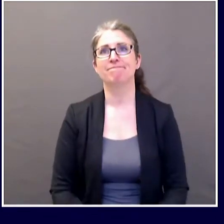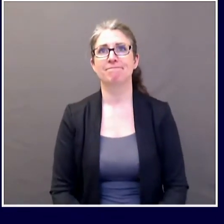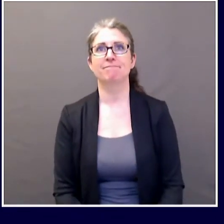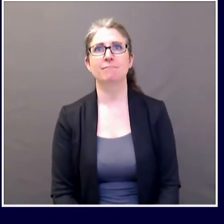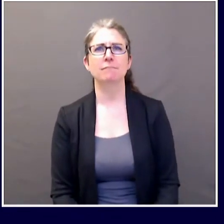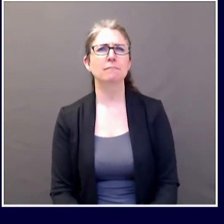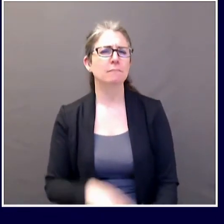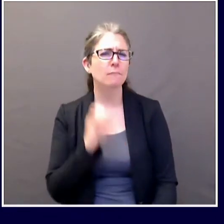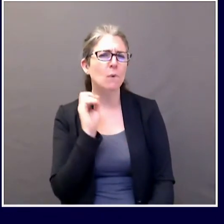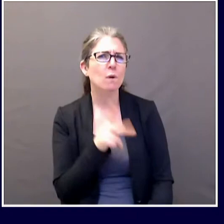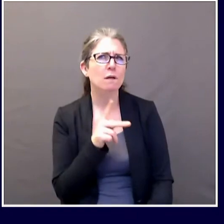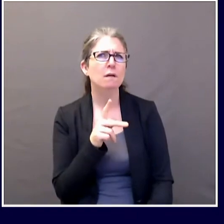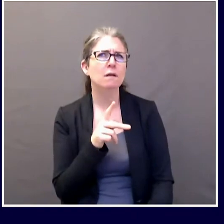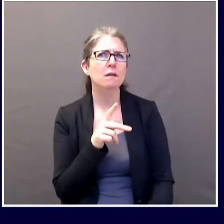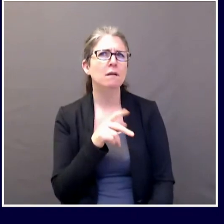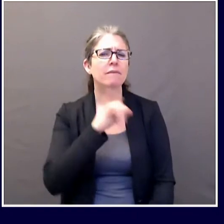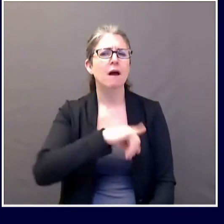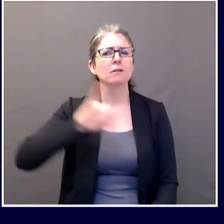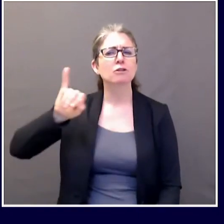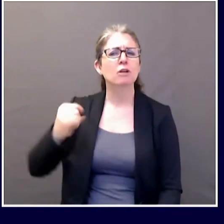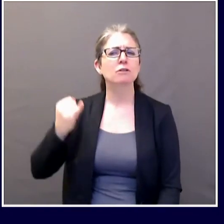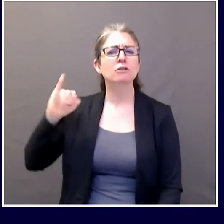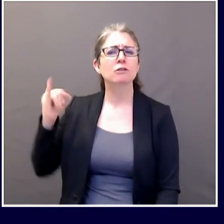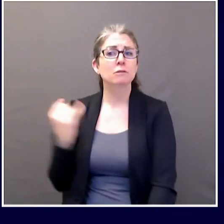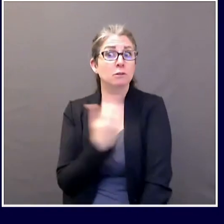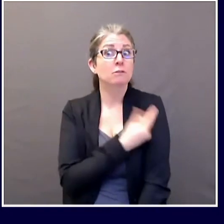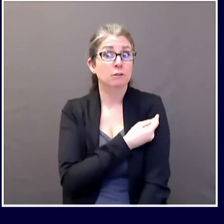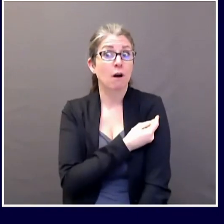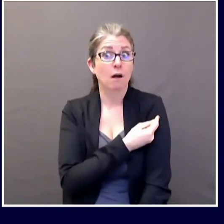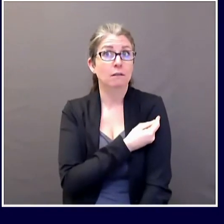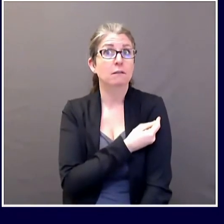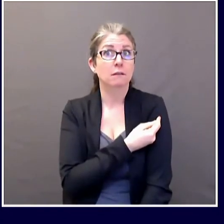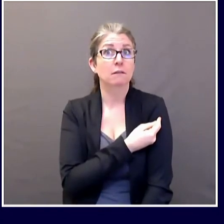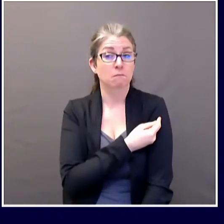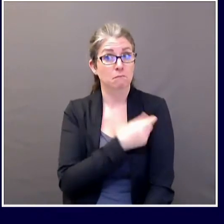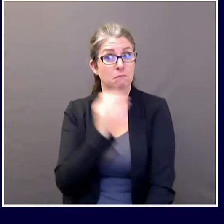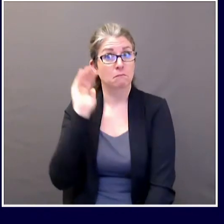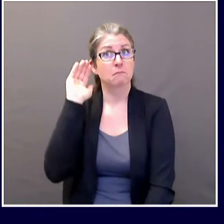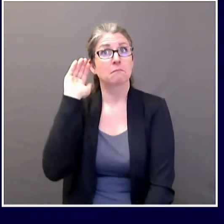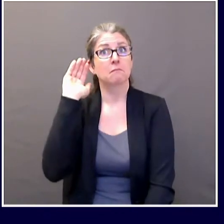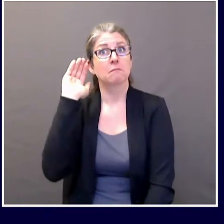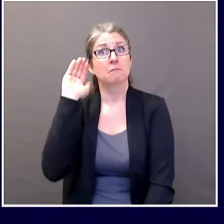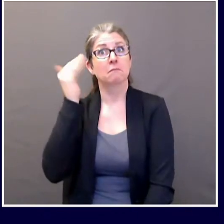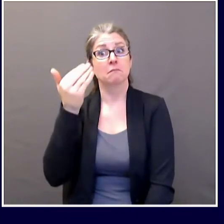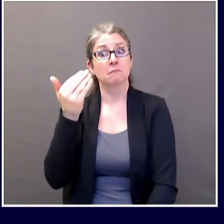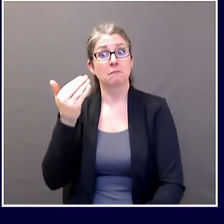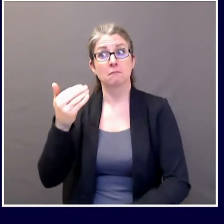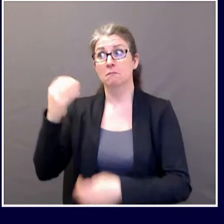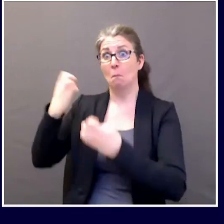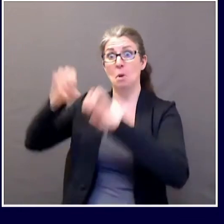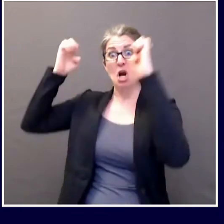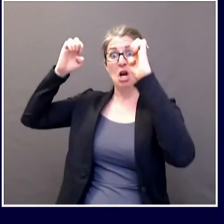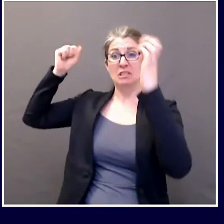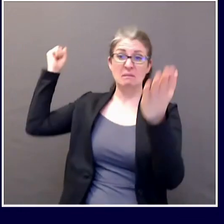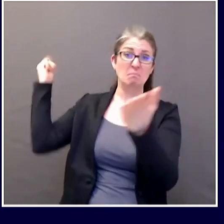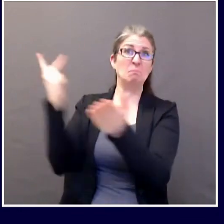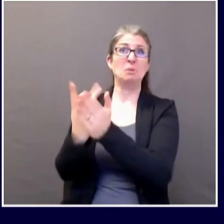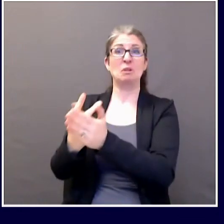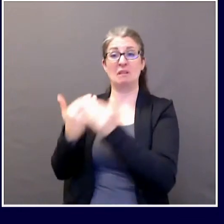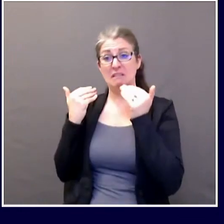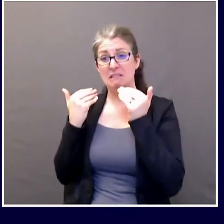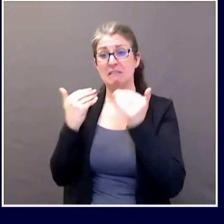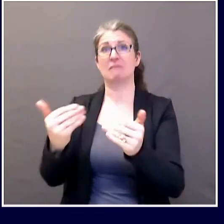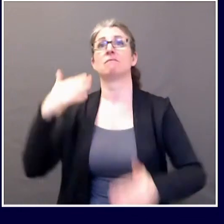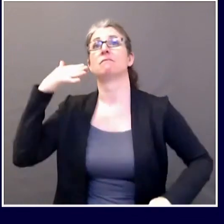Johnson & Johnson vaccine potentially getting emergency use authorization, I know you're talking about expanding to the 65 plus group, but